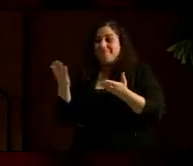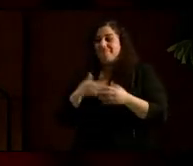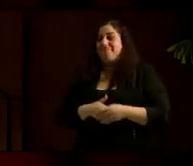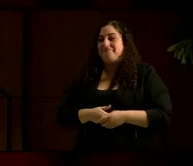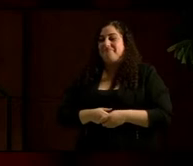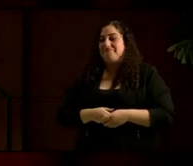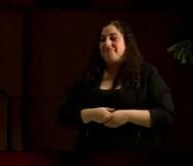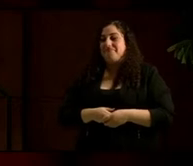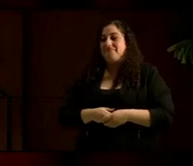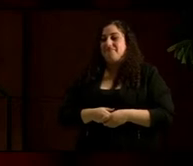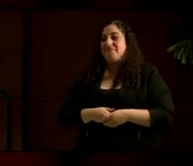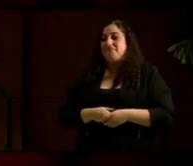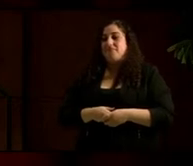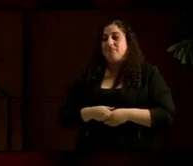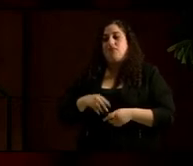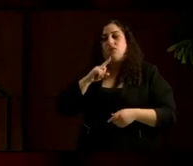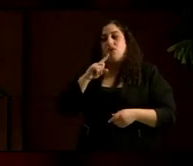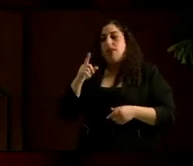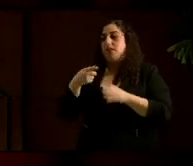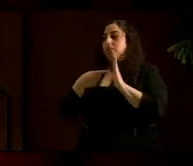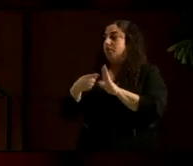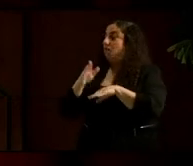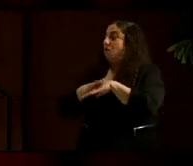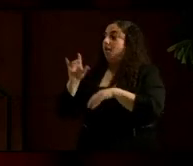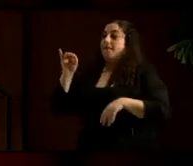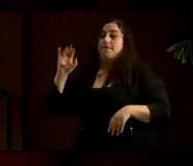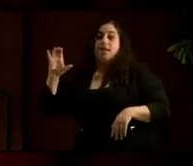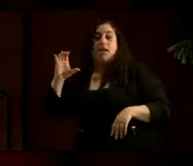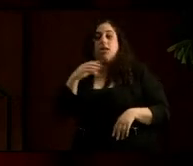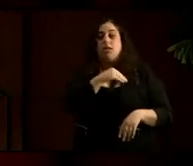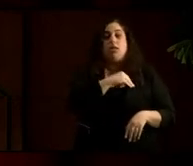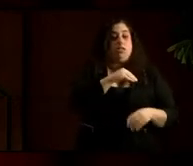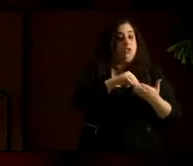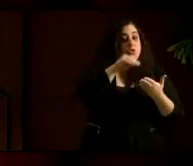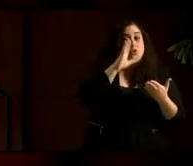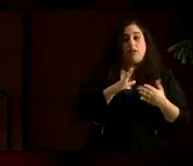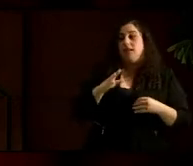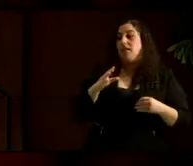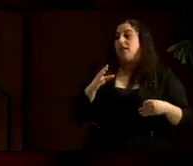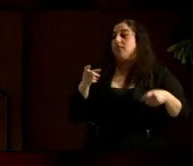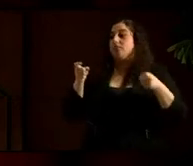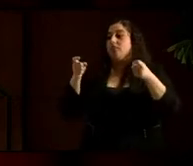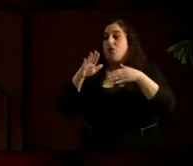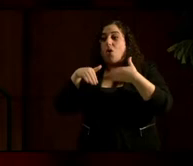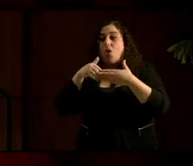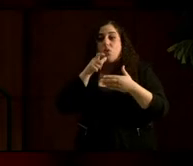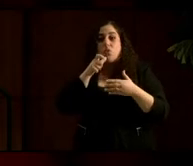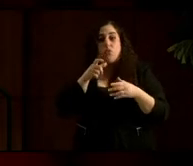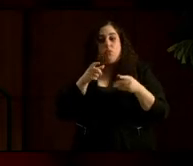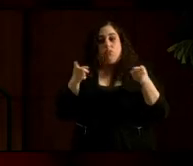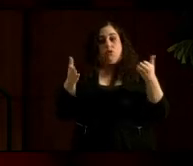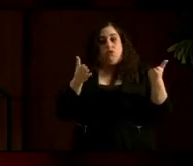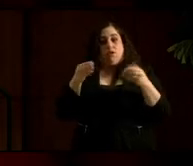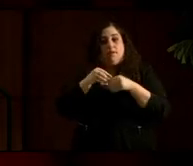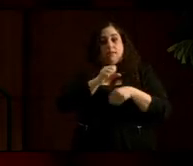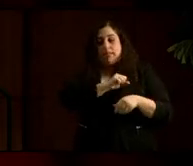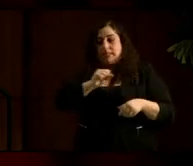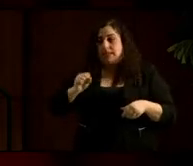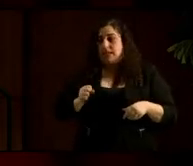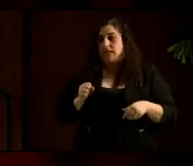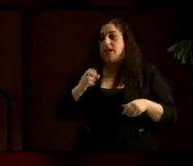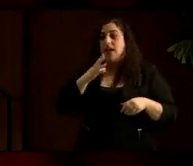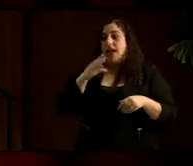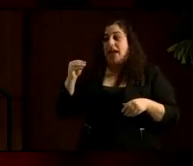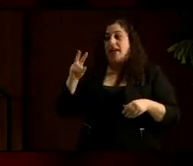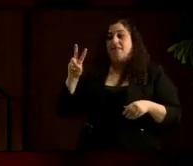On behalf of the faculty, staff, students, and administrators who serve in the University Senate, along with my fellow officers, Vice Chair